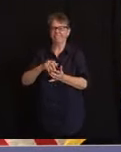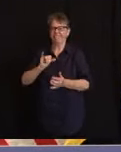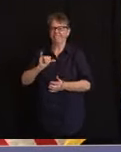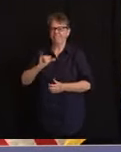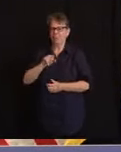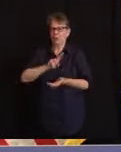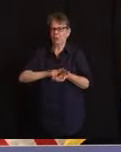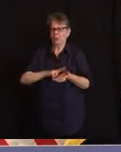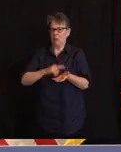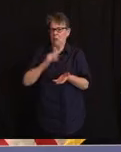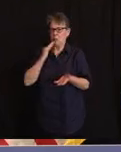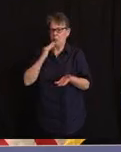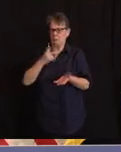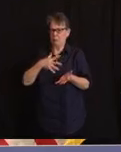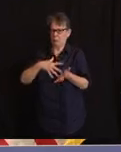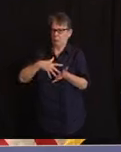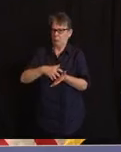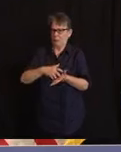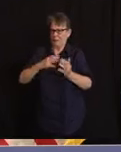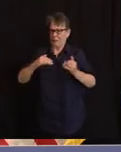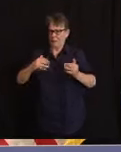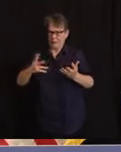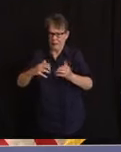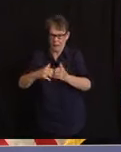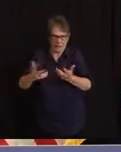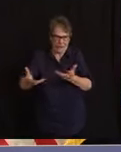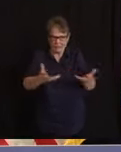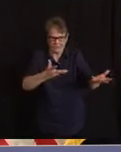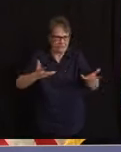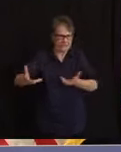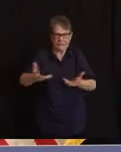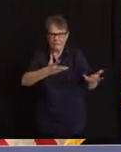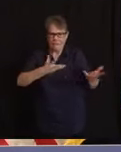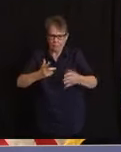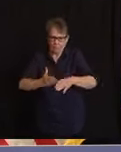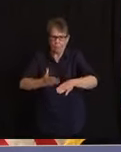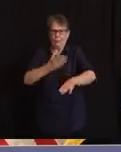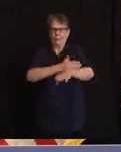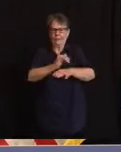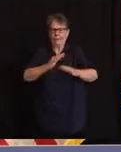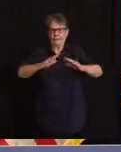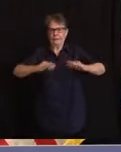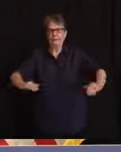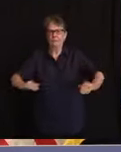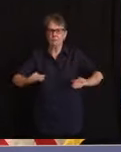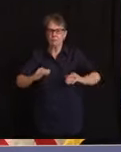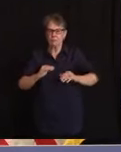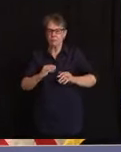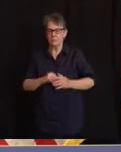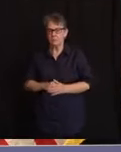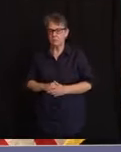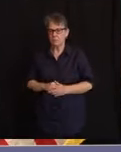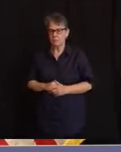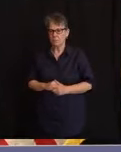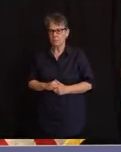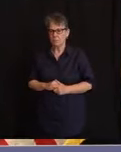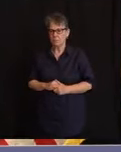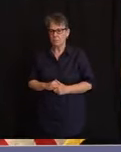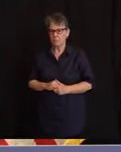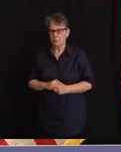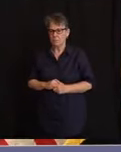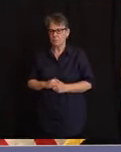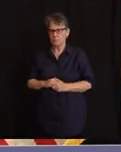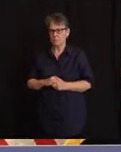across once every day, and just in the interest of fighting the fire, we got to get back to the shop. But Dan, if John may have